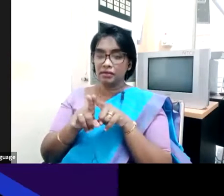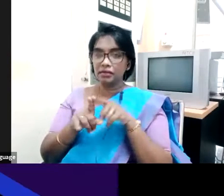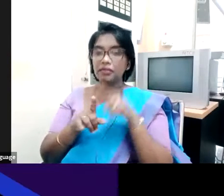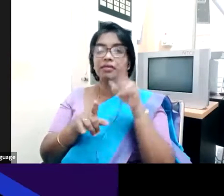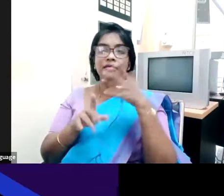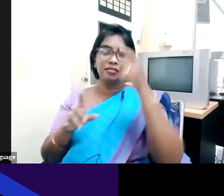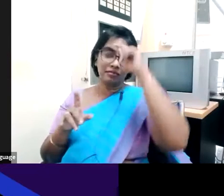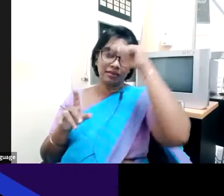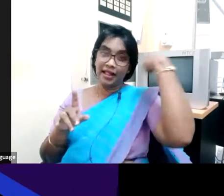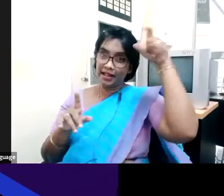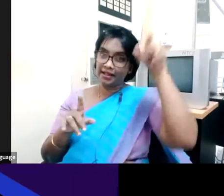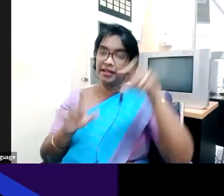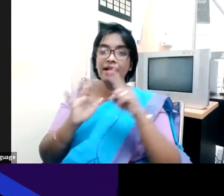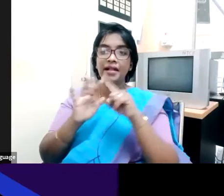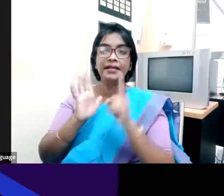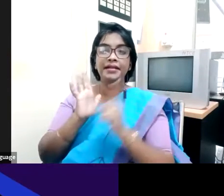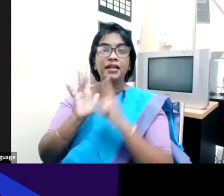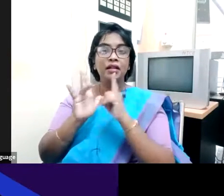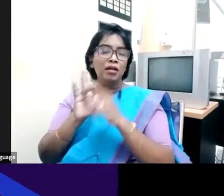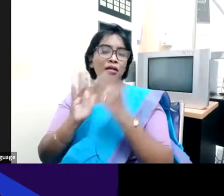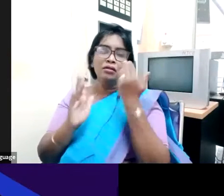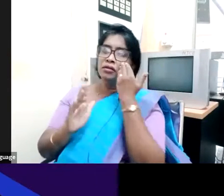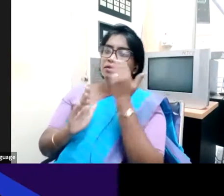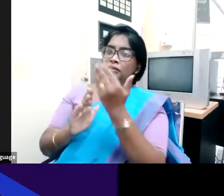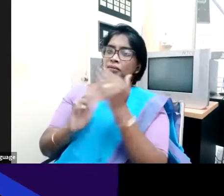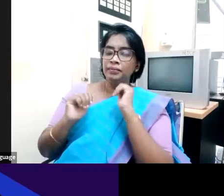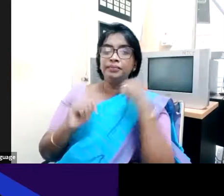perspectives, especially in terms of policies